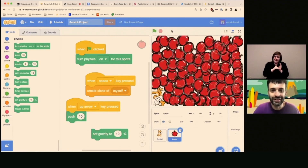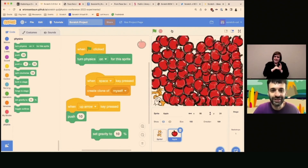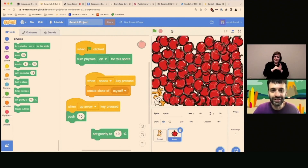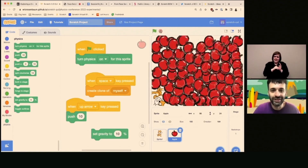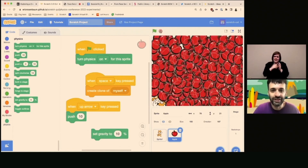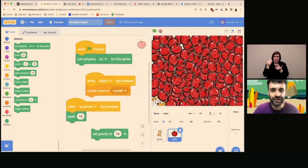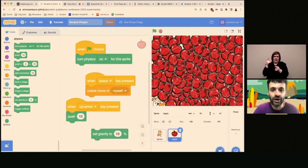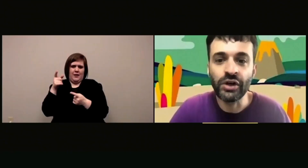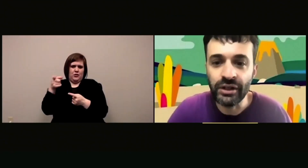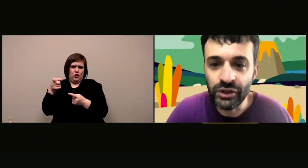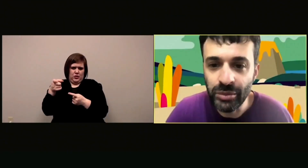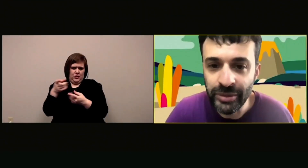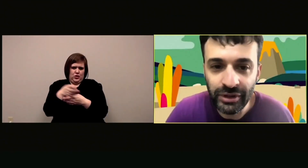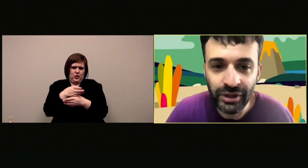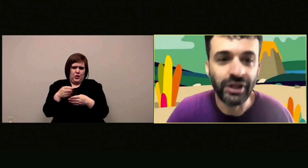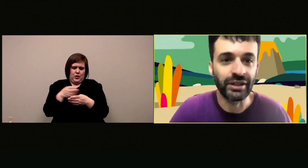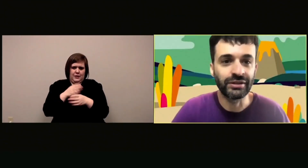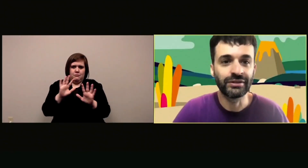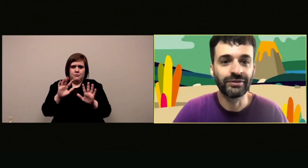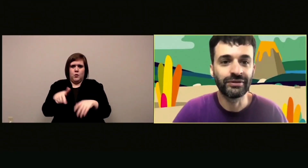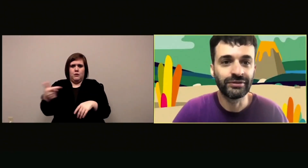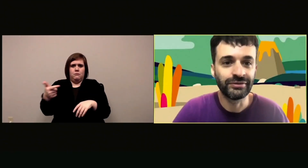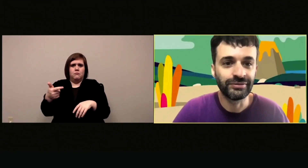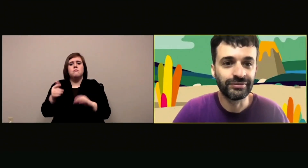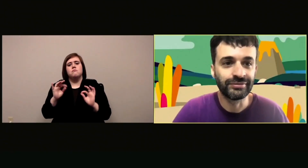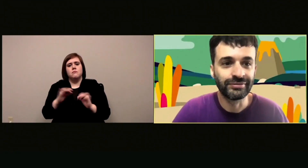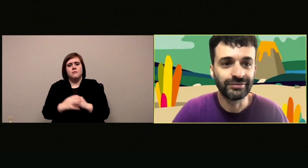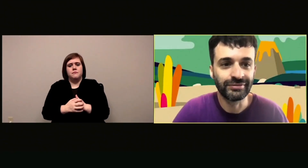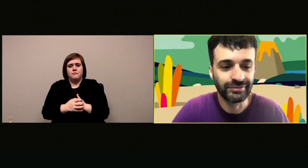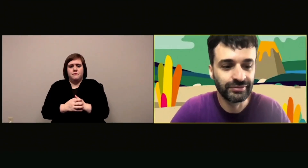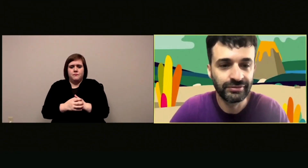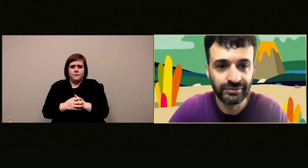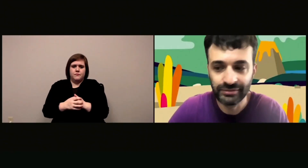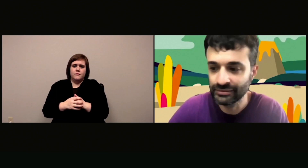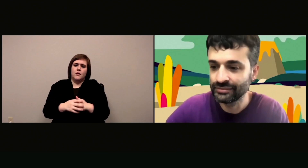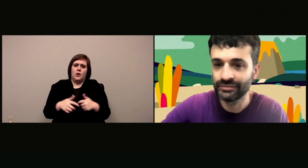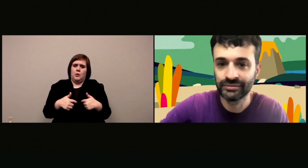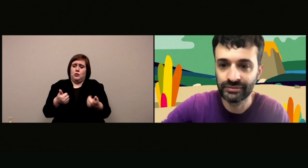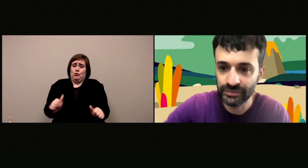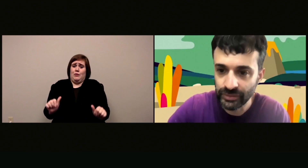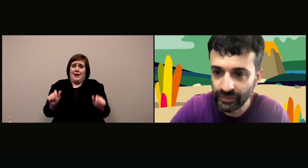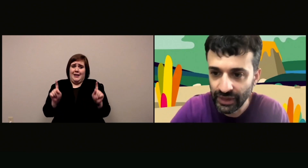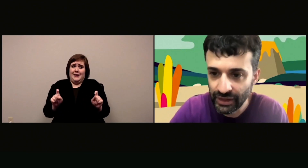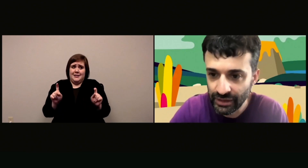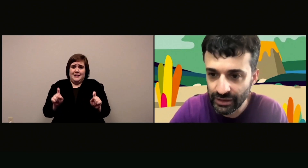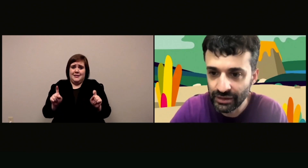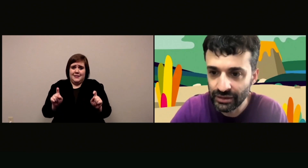to. Oh yeah. So Mimi. Okay, thanks. I'll try this.